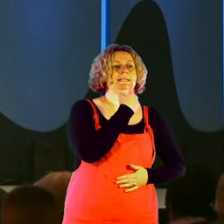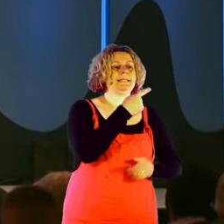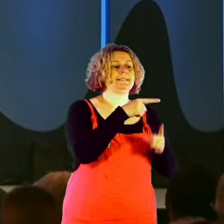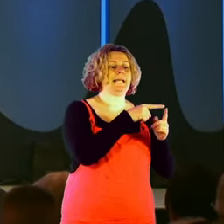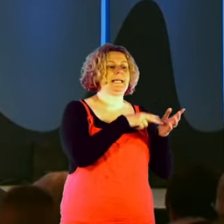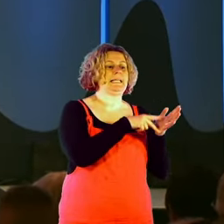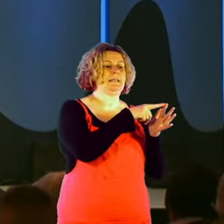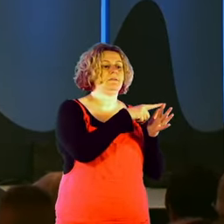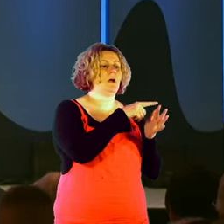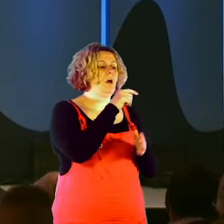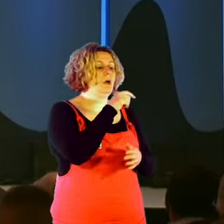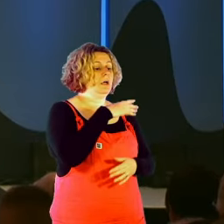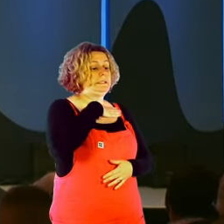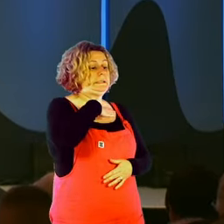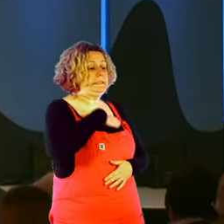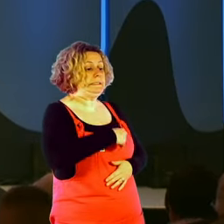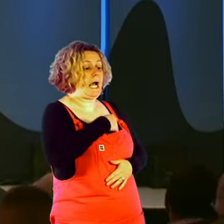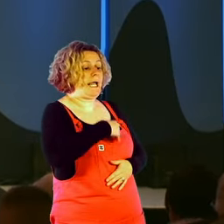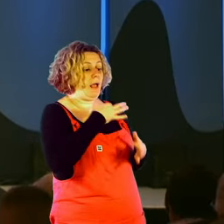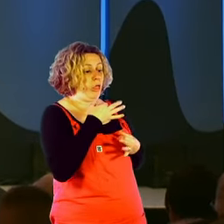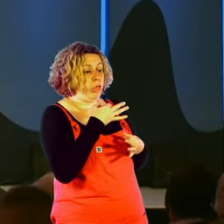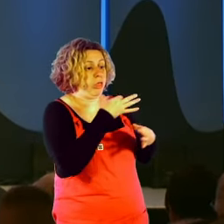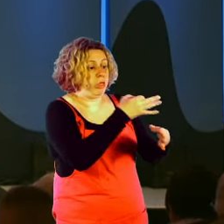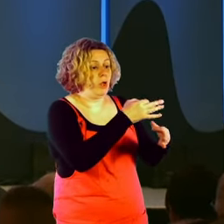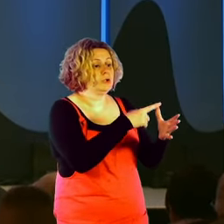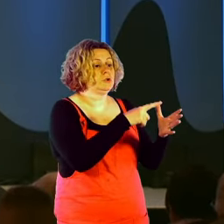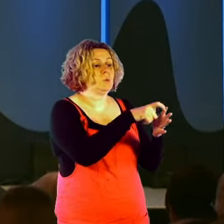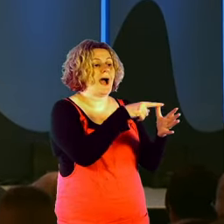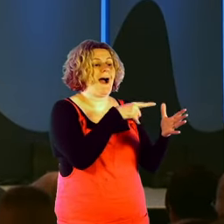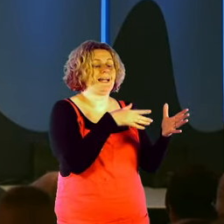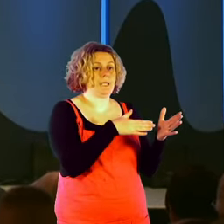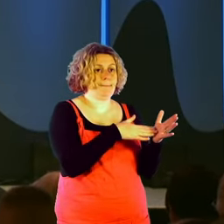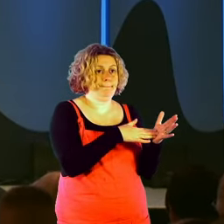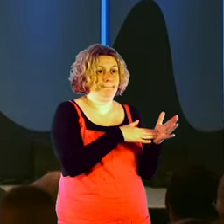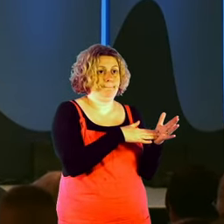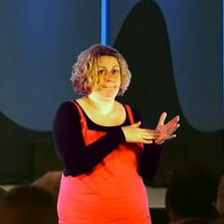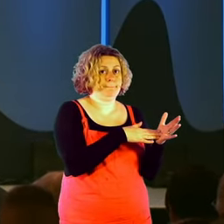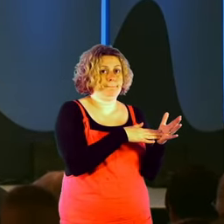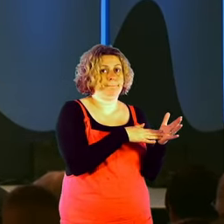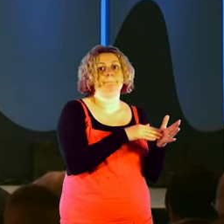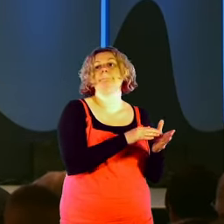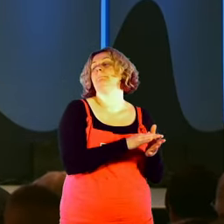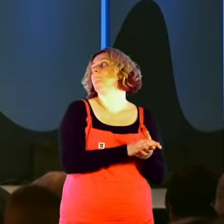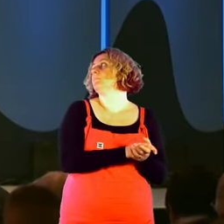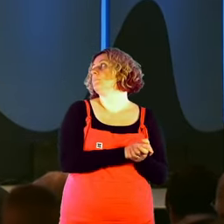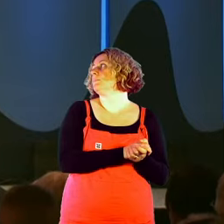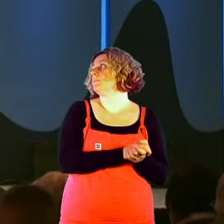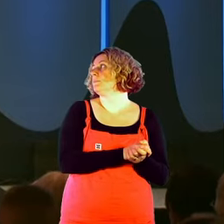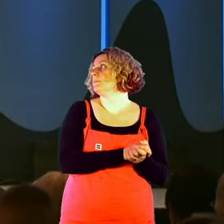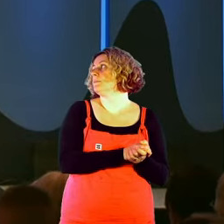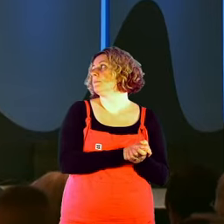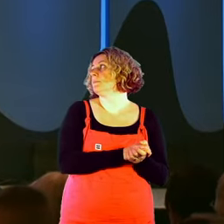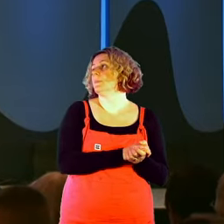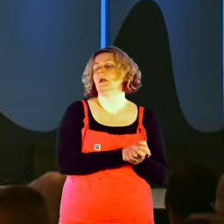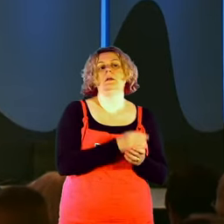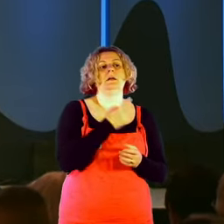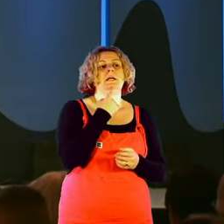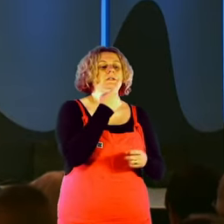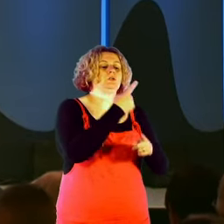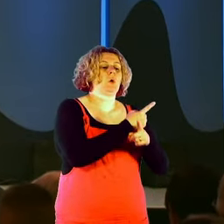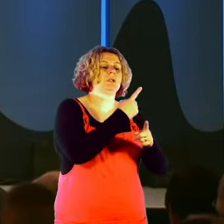desire, his desire can be good or evil. It is what she will desire and why and